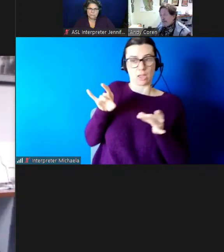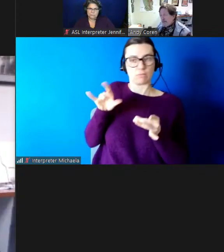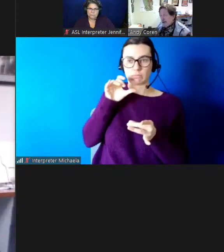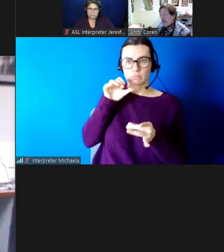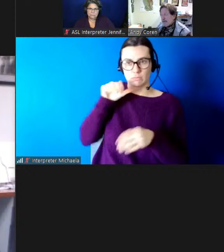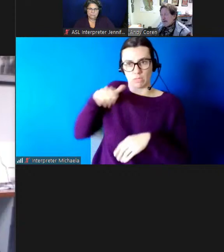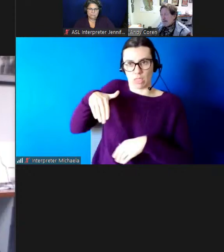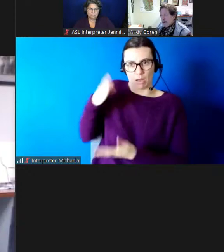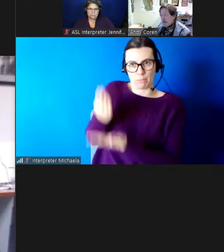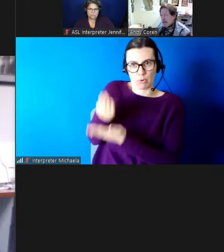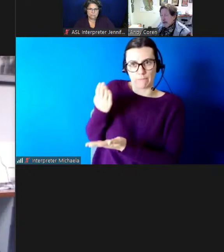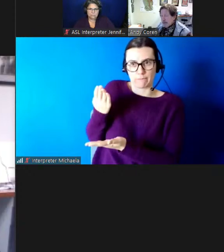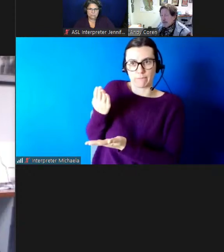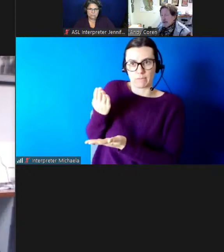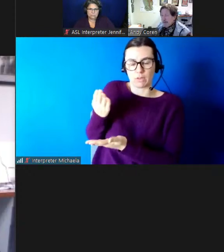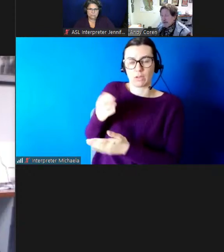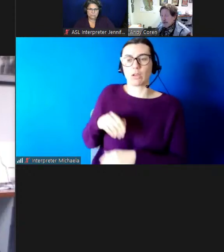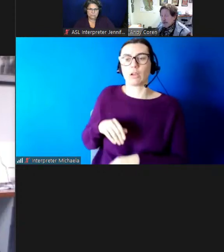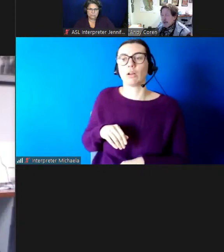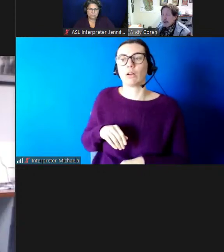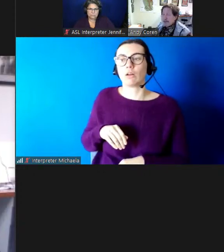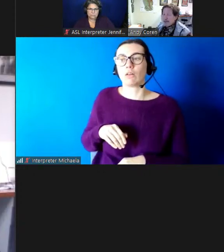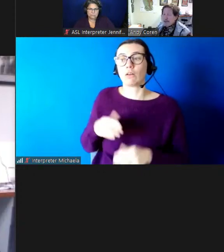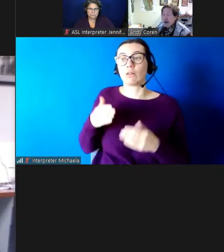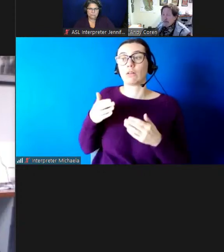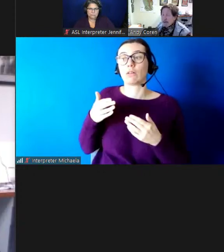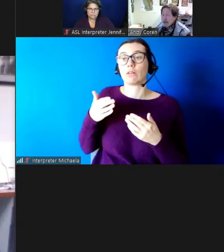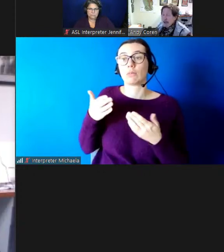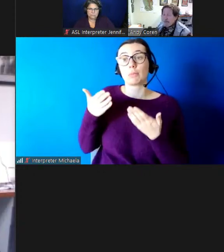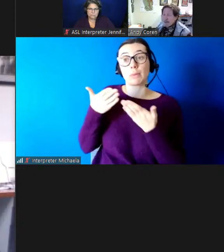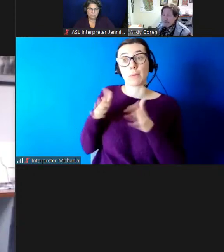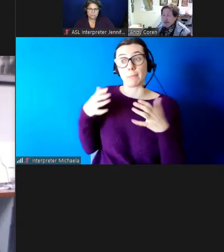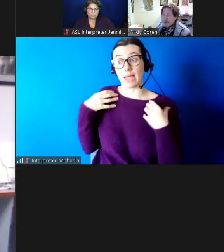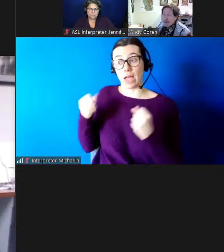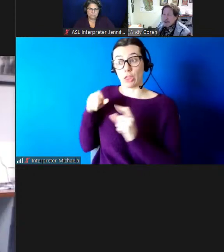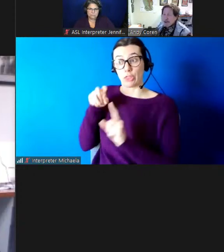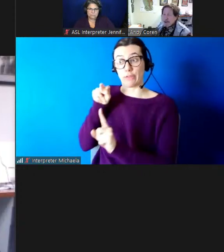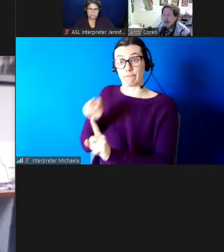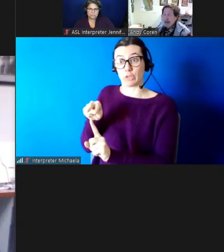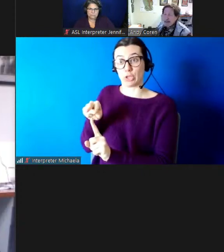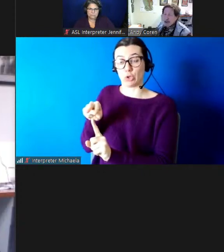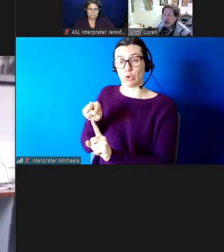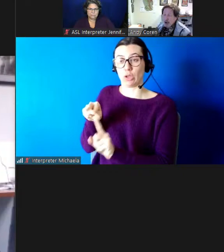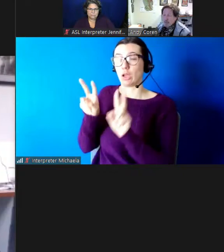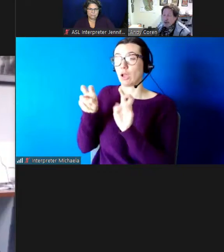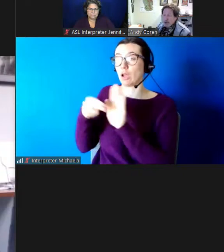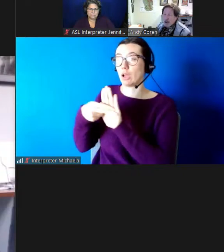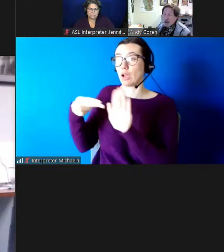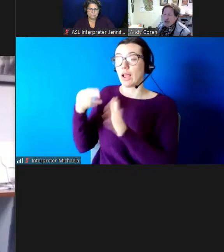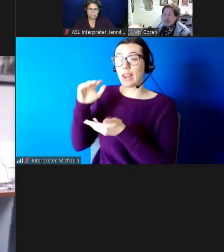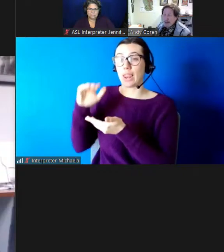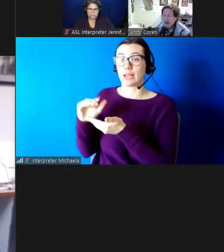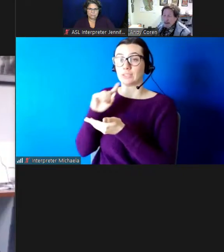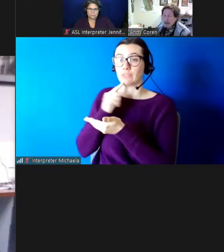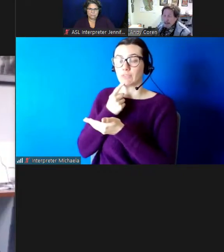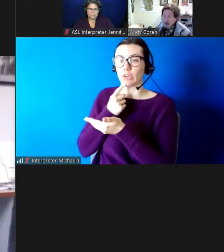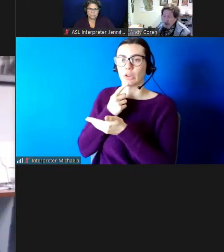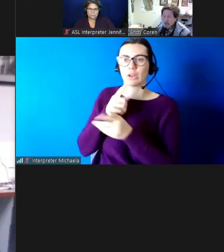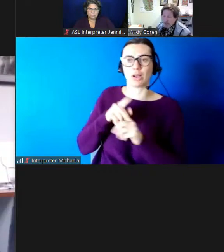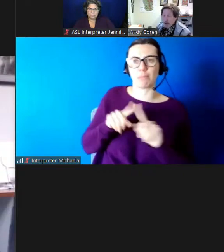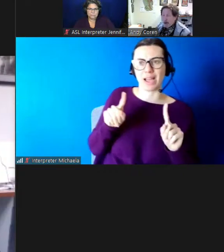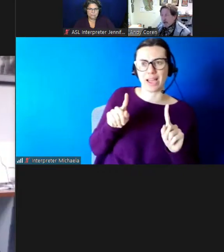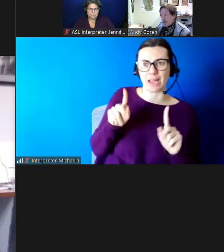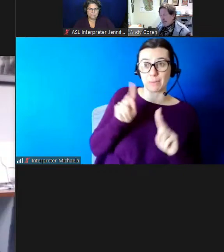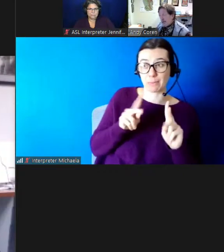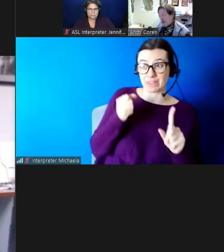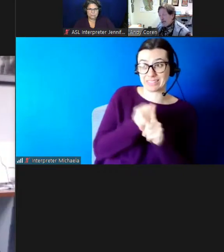less severe from a public health point of view does not really help the person who has COVID or whose parent has